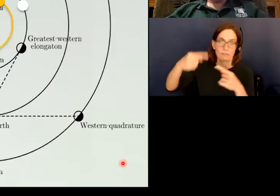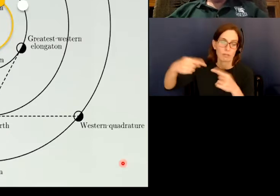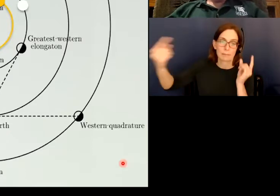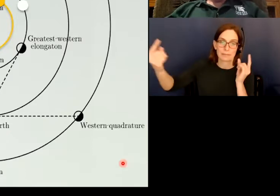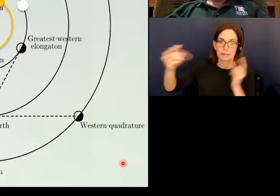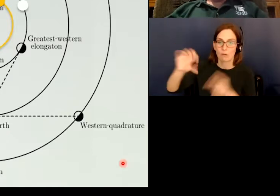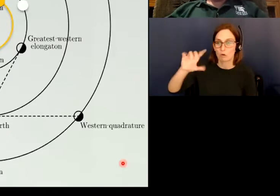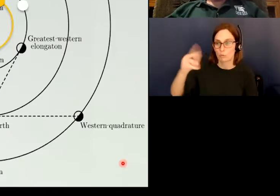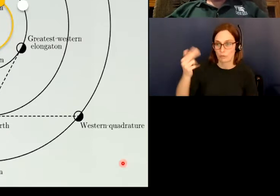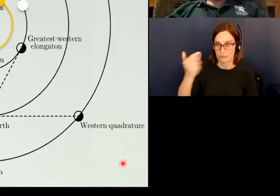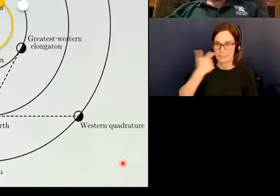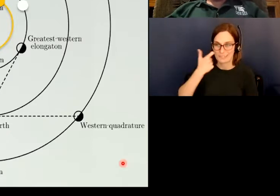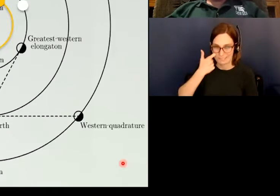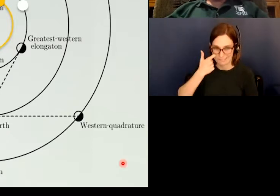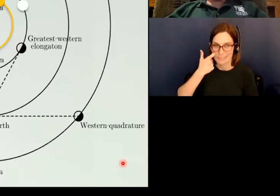13th.